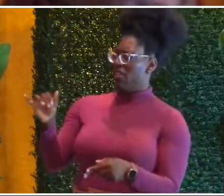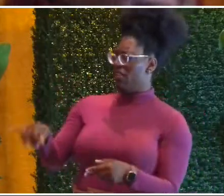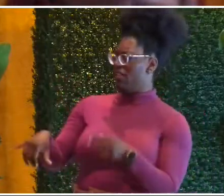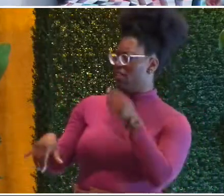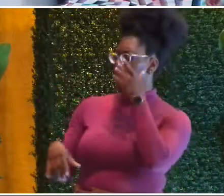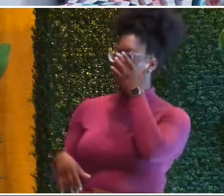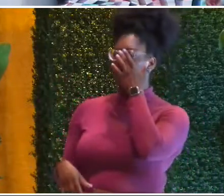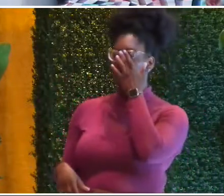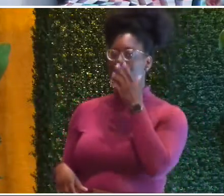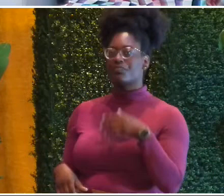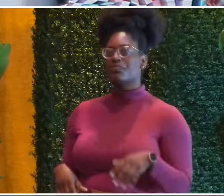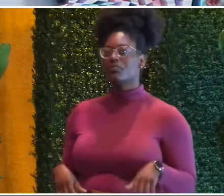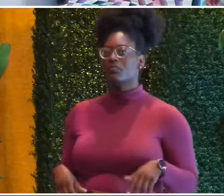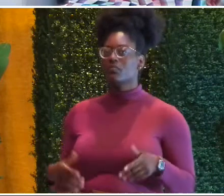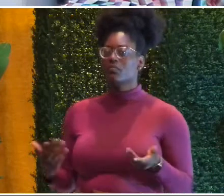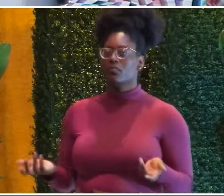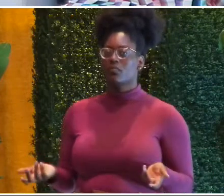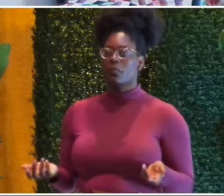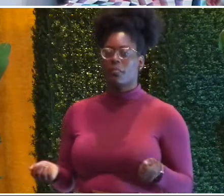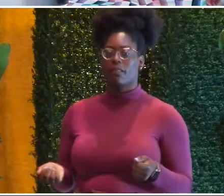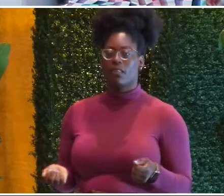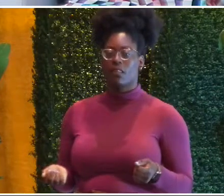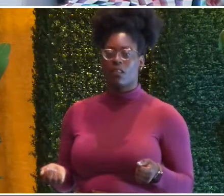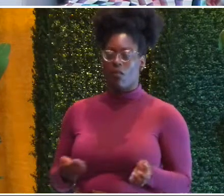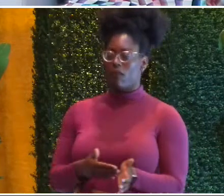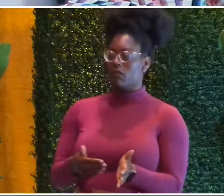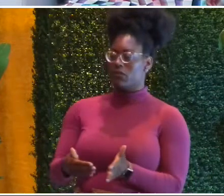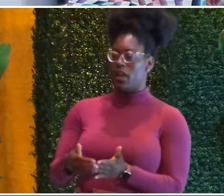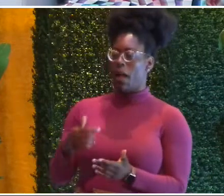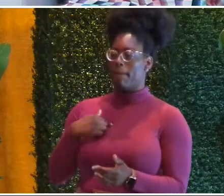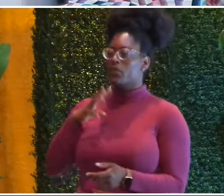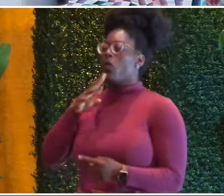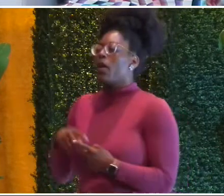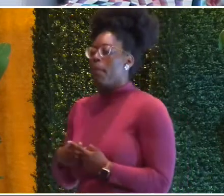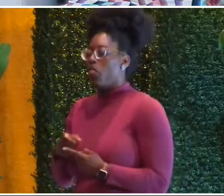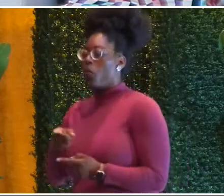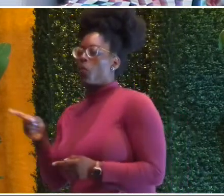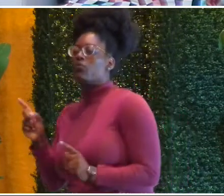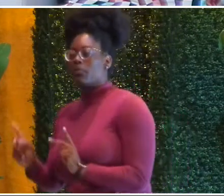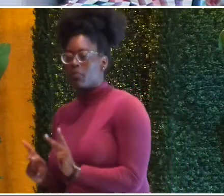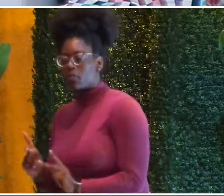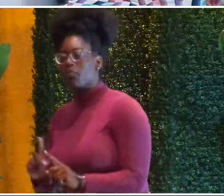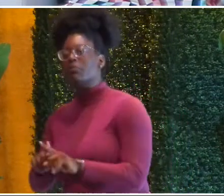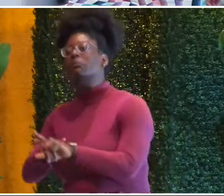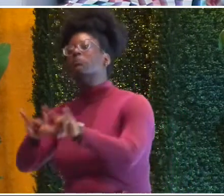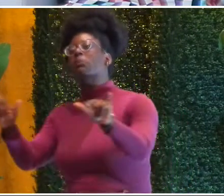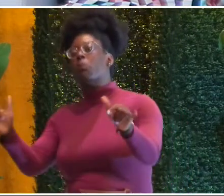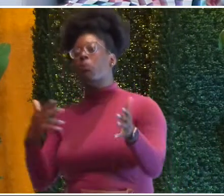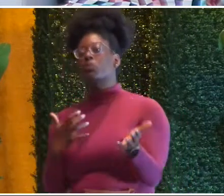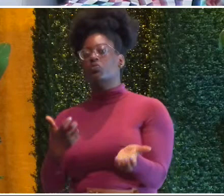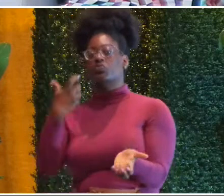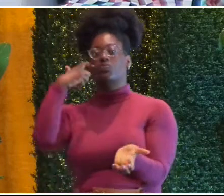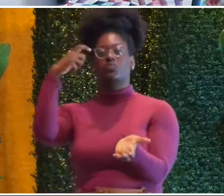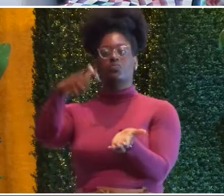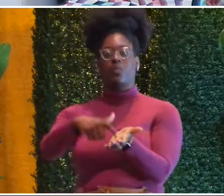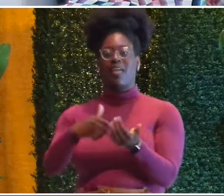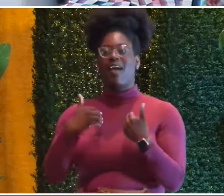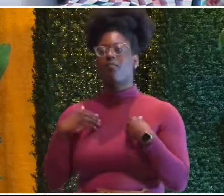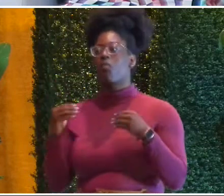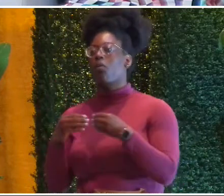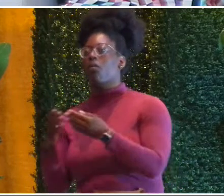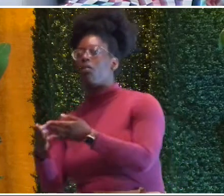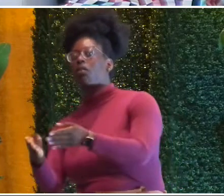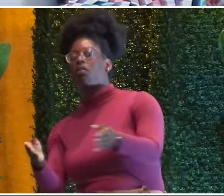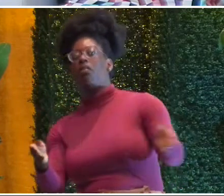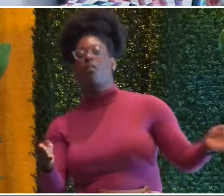am talking about those folks, but I want to name that there's so much more beauty in